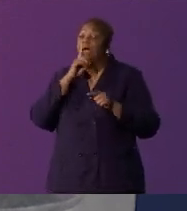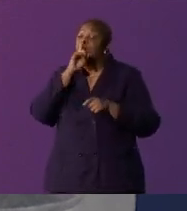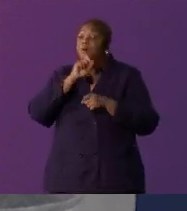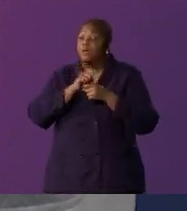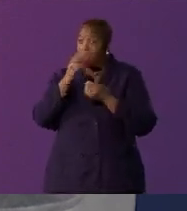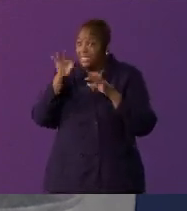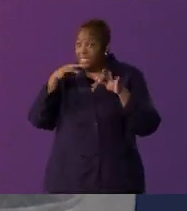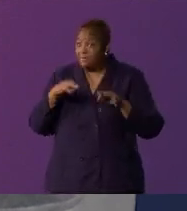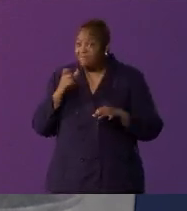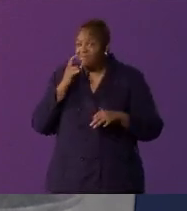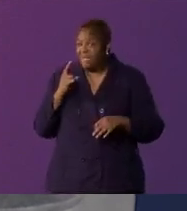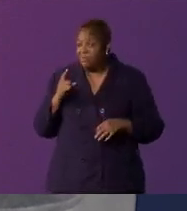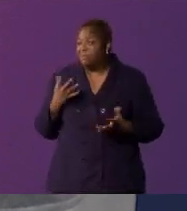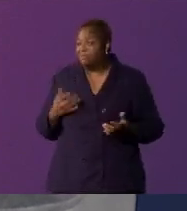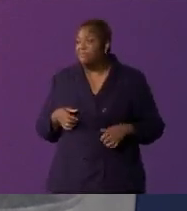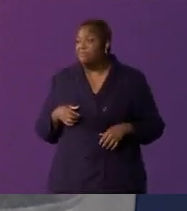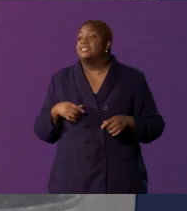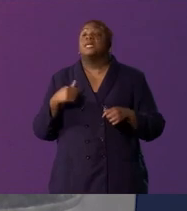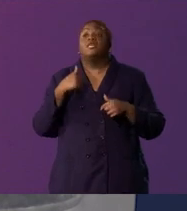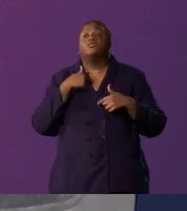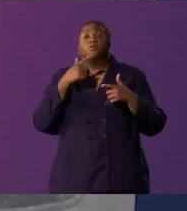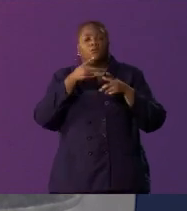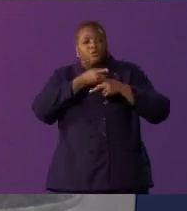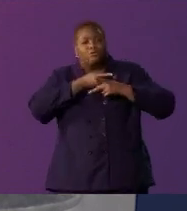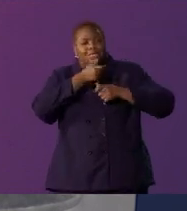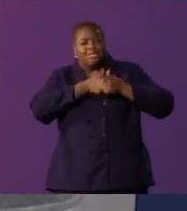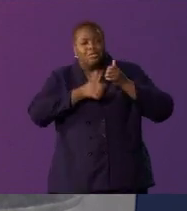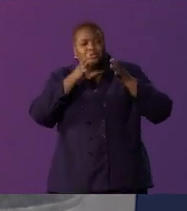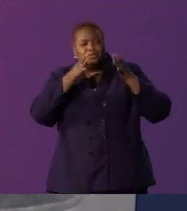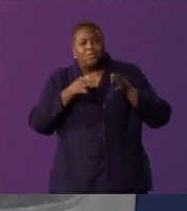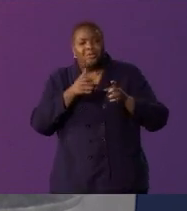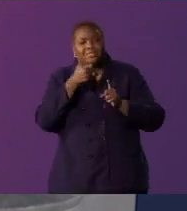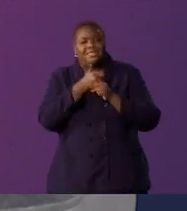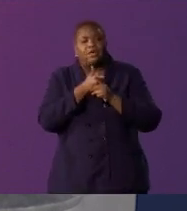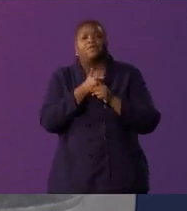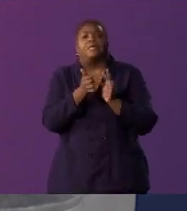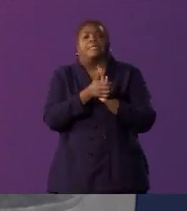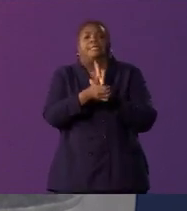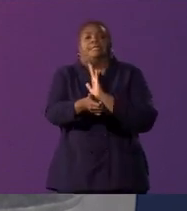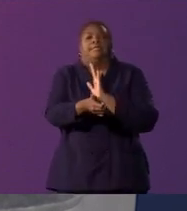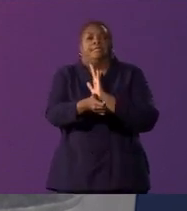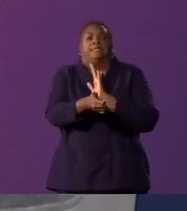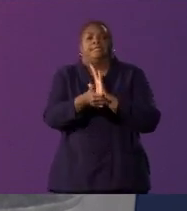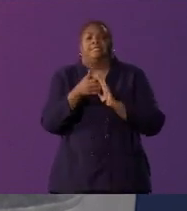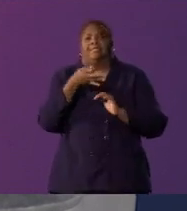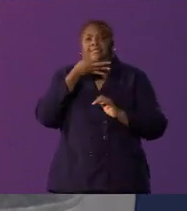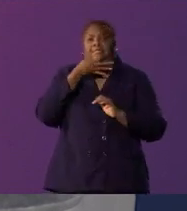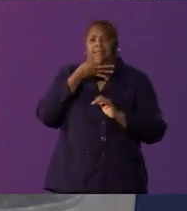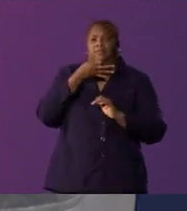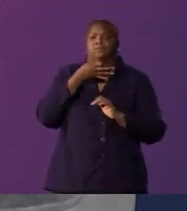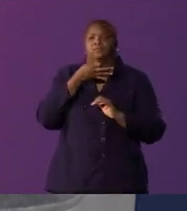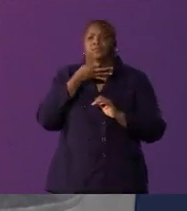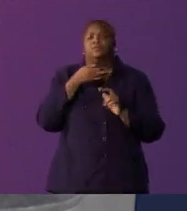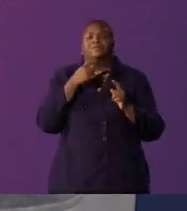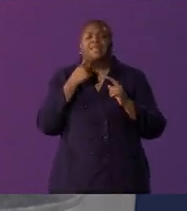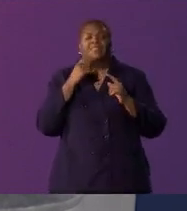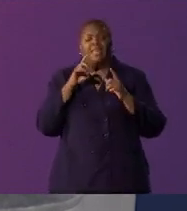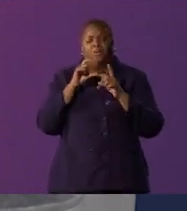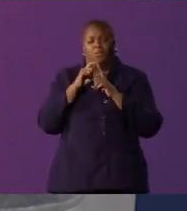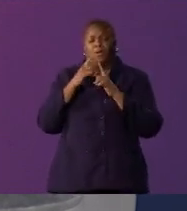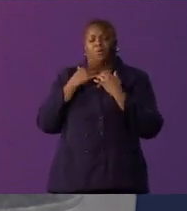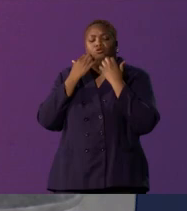bear with me. So I said, look, let's treat each person as if they were a talent. And I deliberately put in the word, cherish our